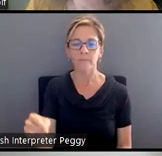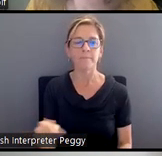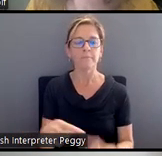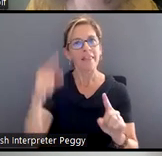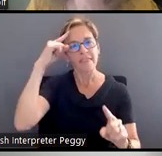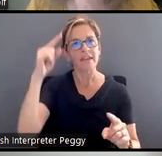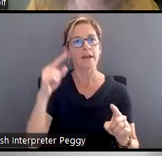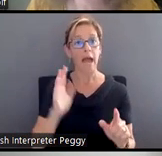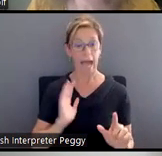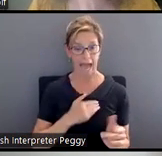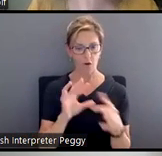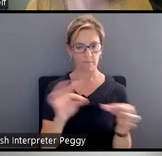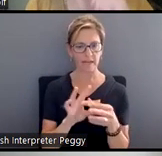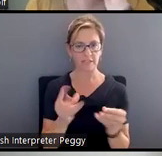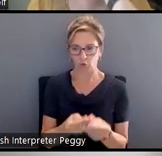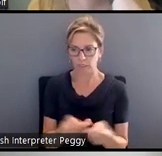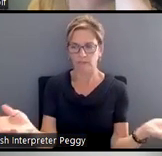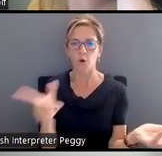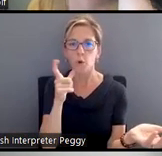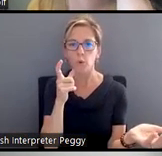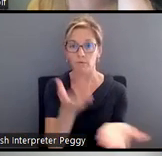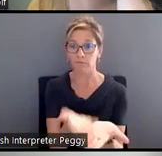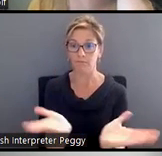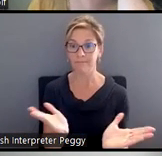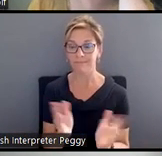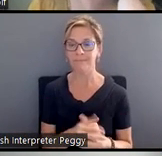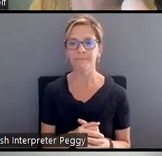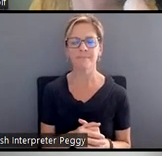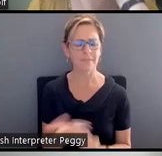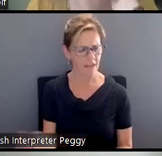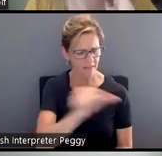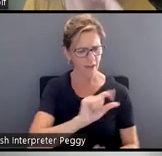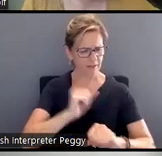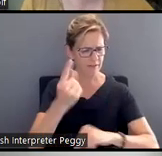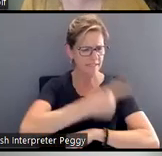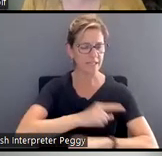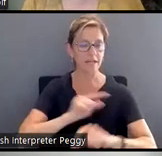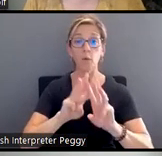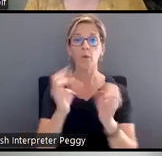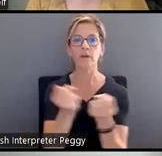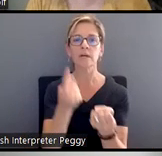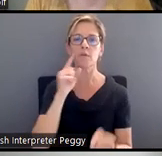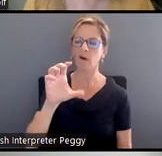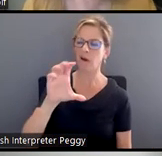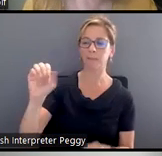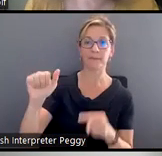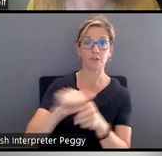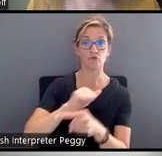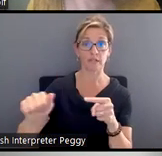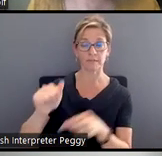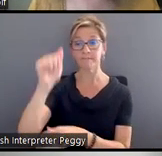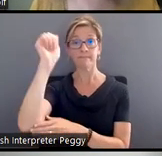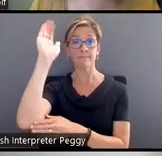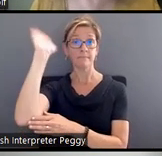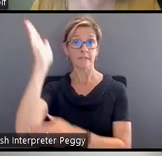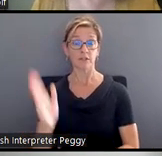the audience. I was listening to a workshop the other day. It was corporate training. And the speaker said, you know,